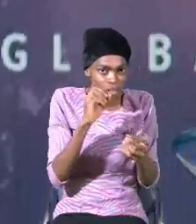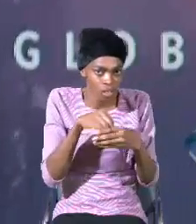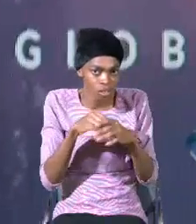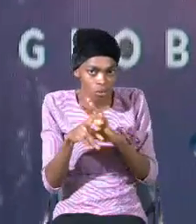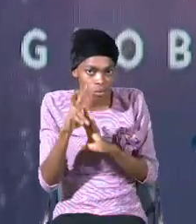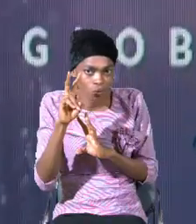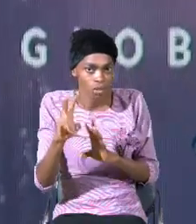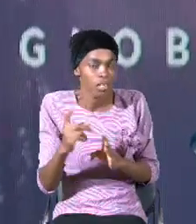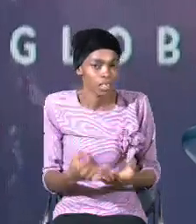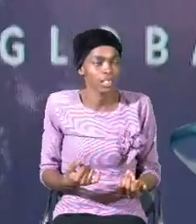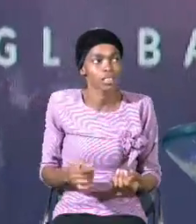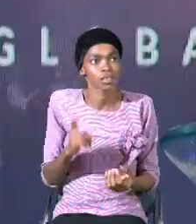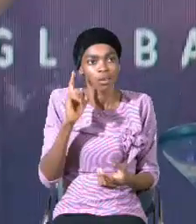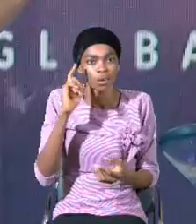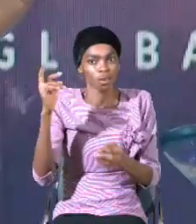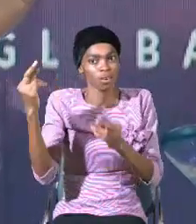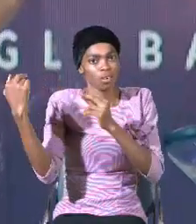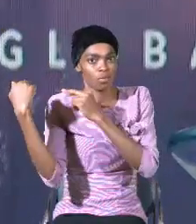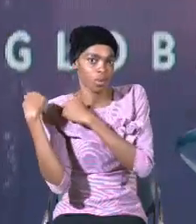Responsibility.